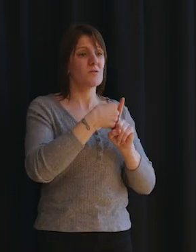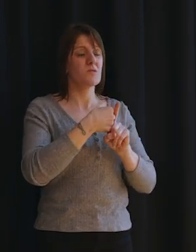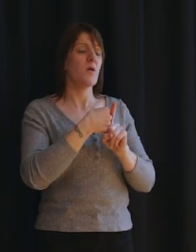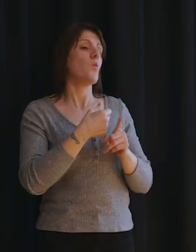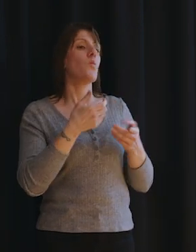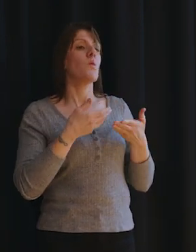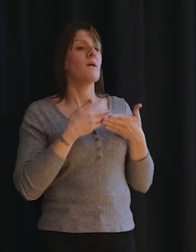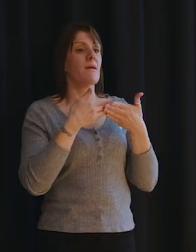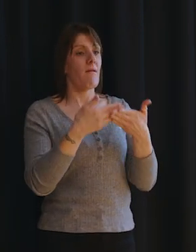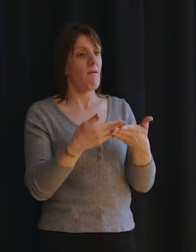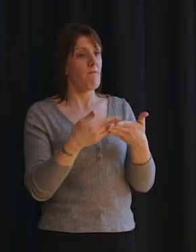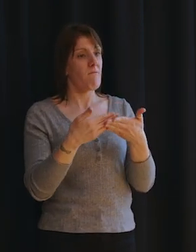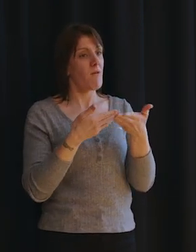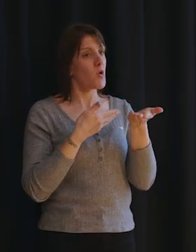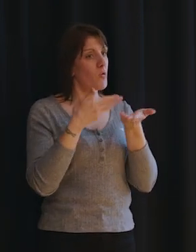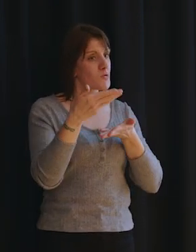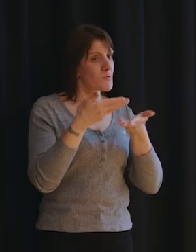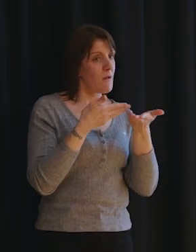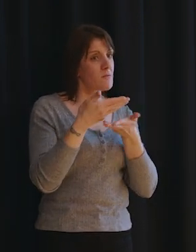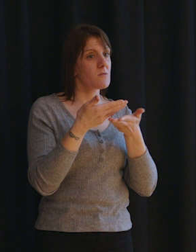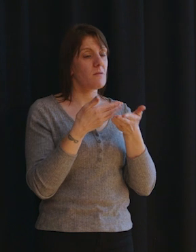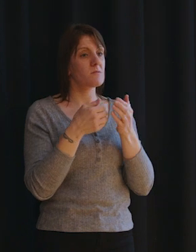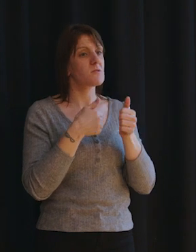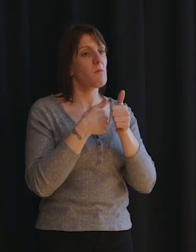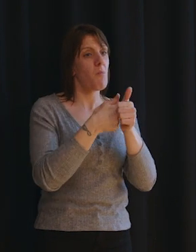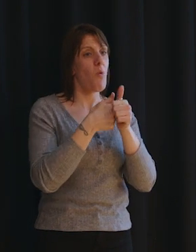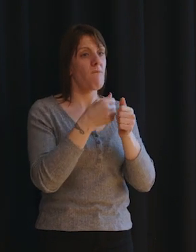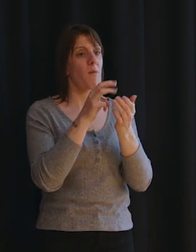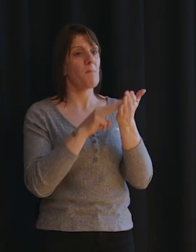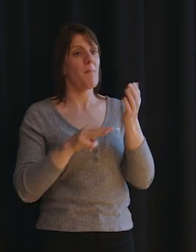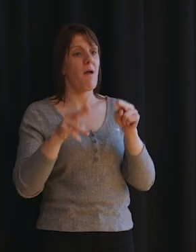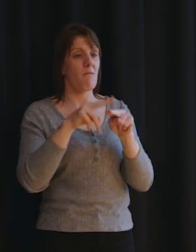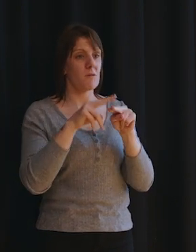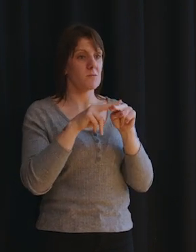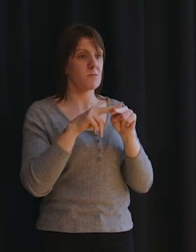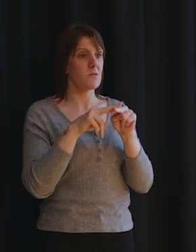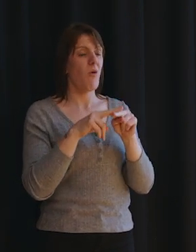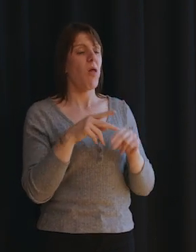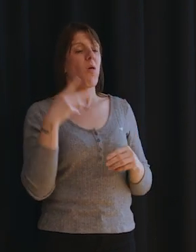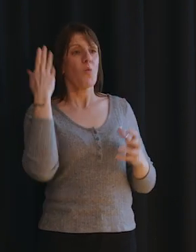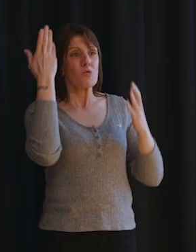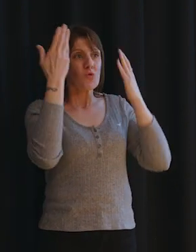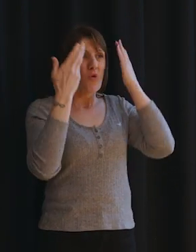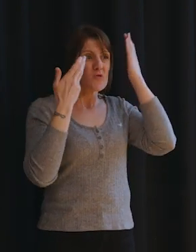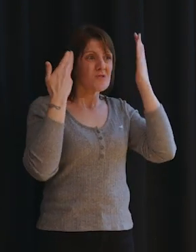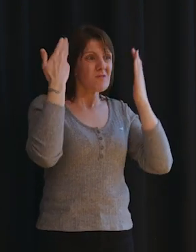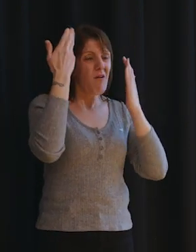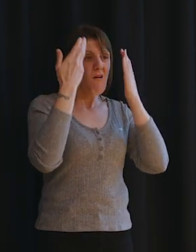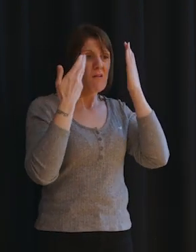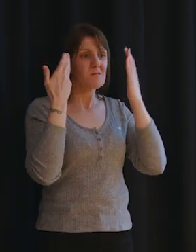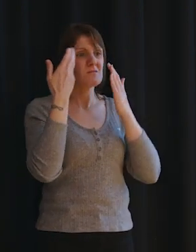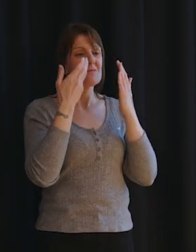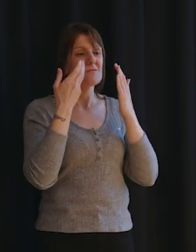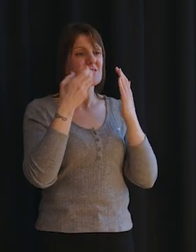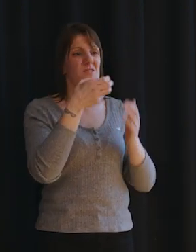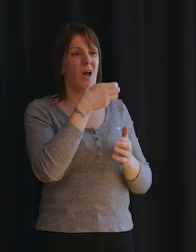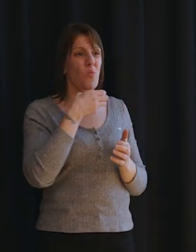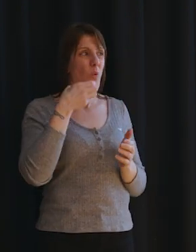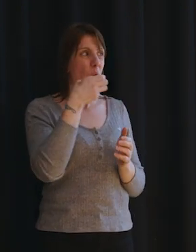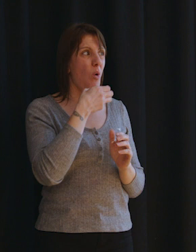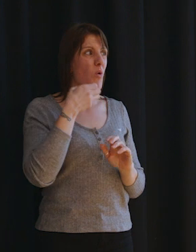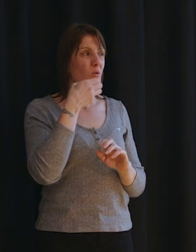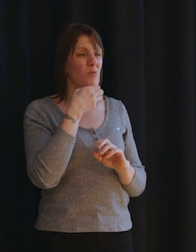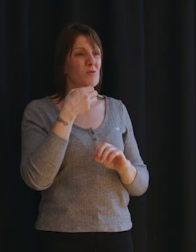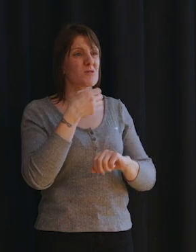support for parents, for other professionals. So if there's concern about someone's substance misuse, young persons, then we can do that